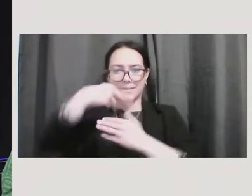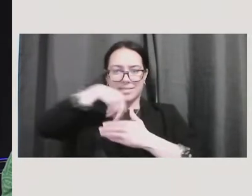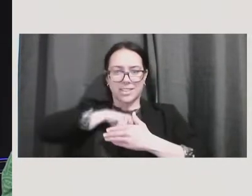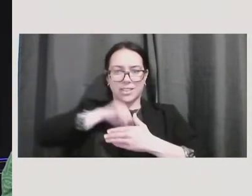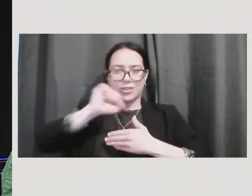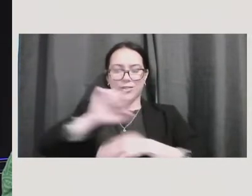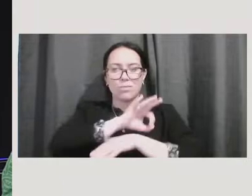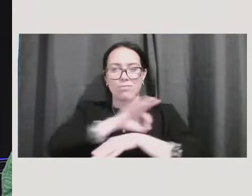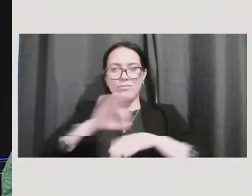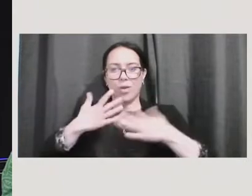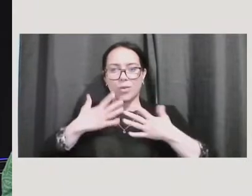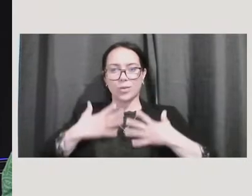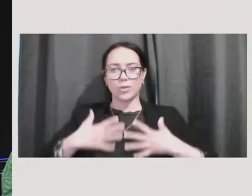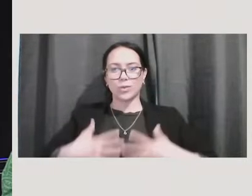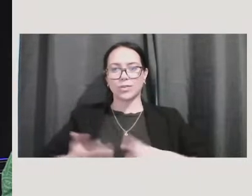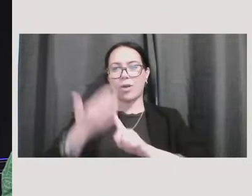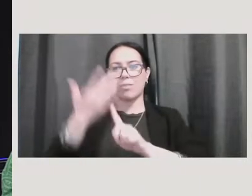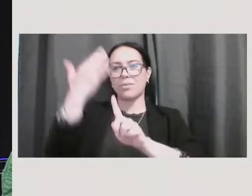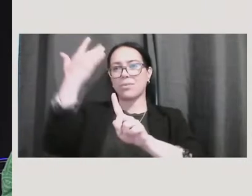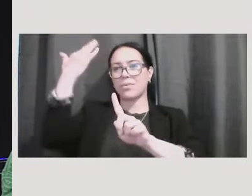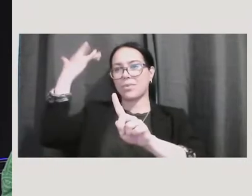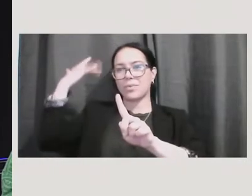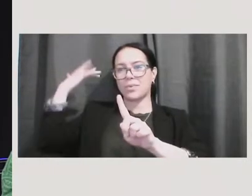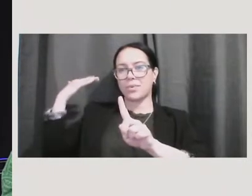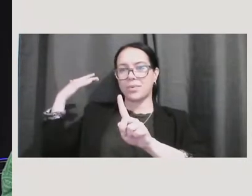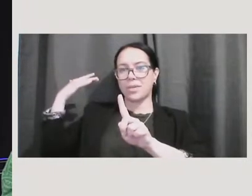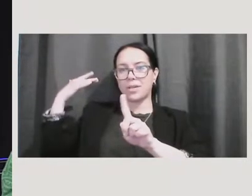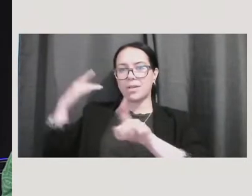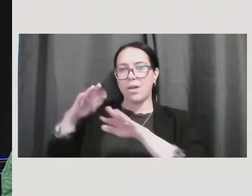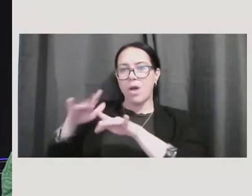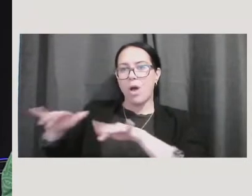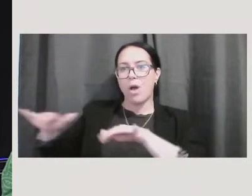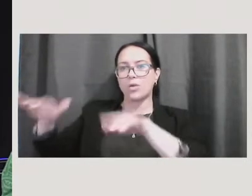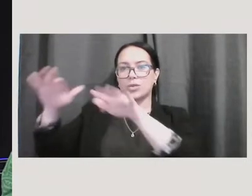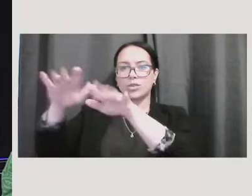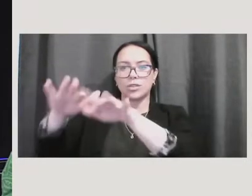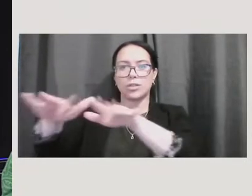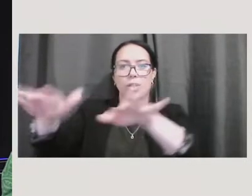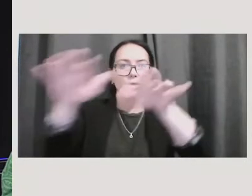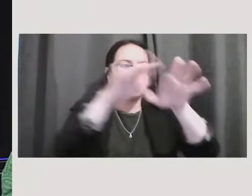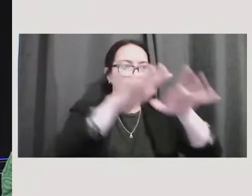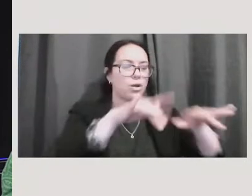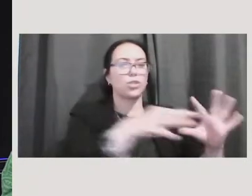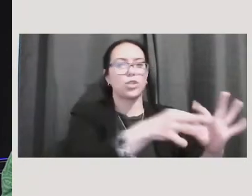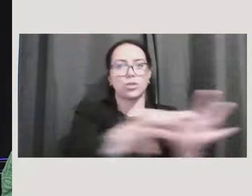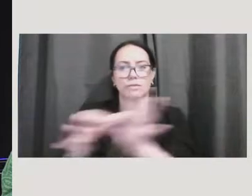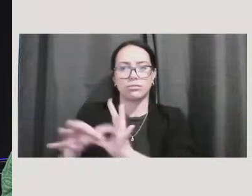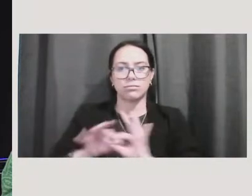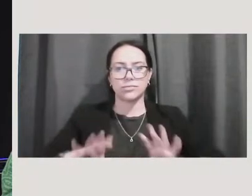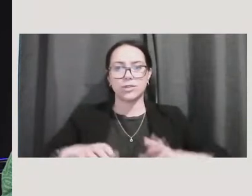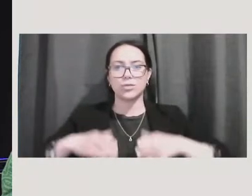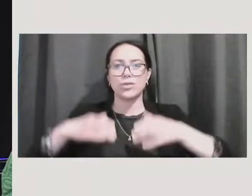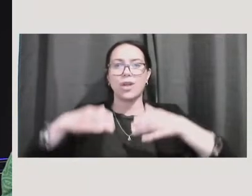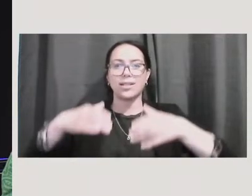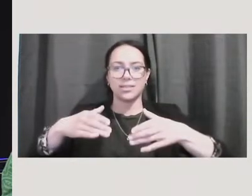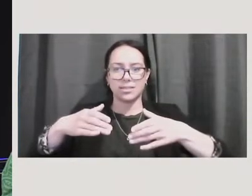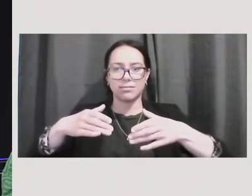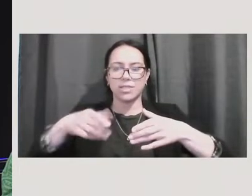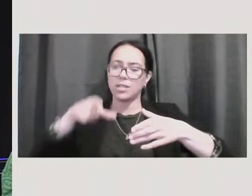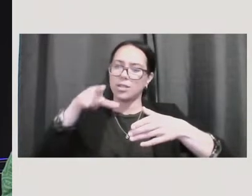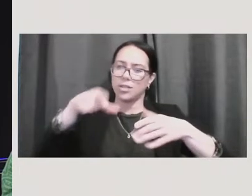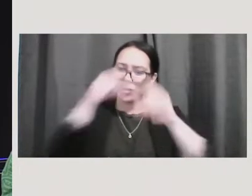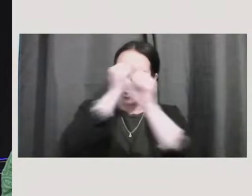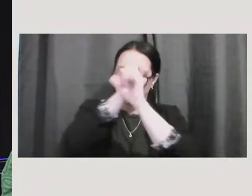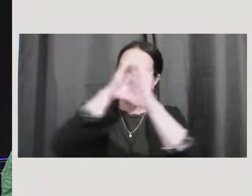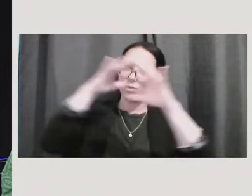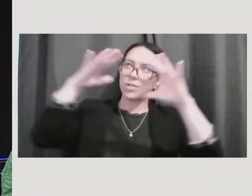islands United you dream us a sea of stars